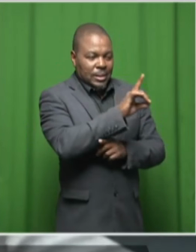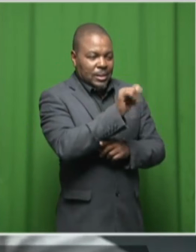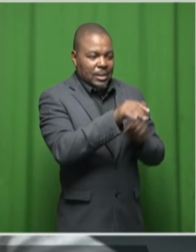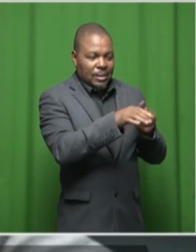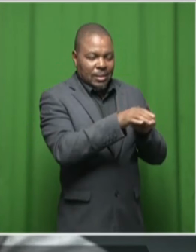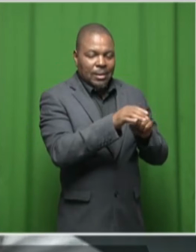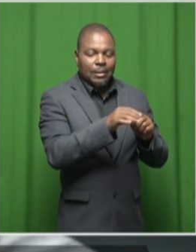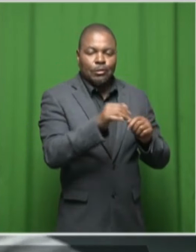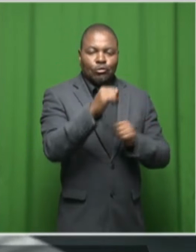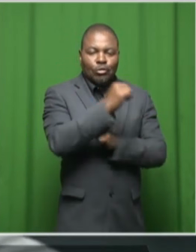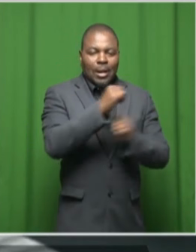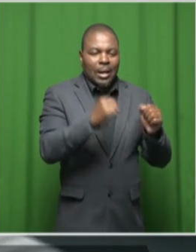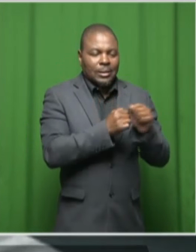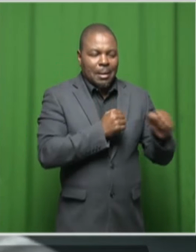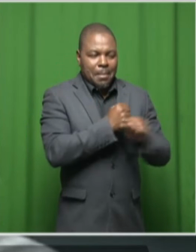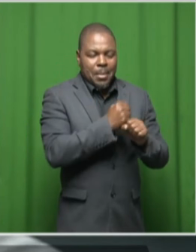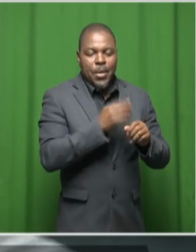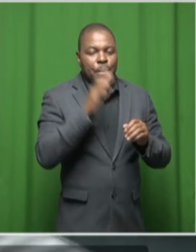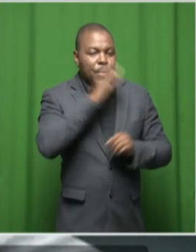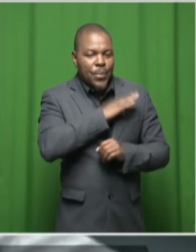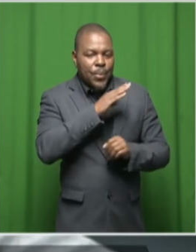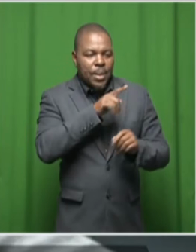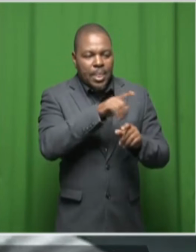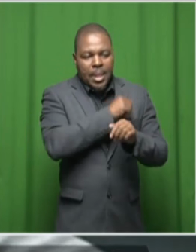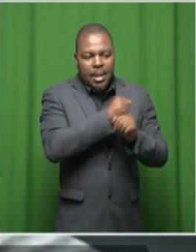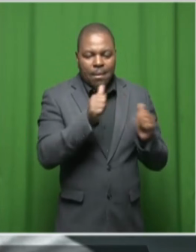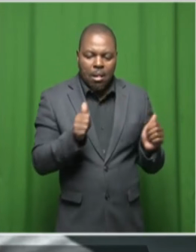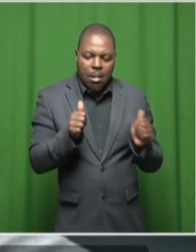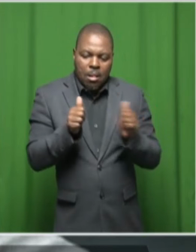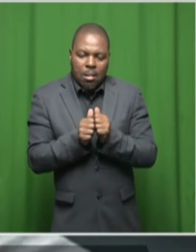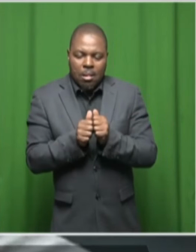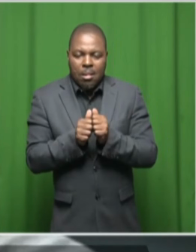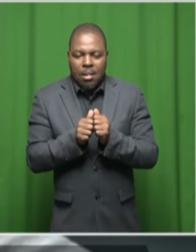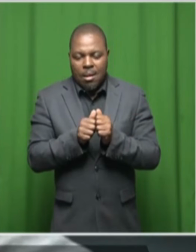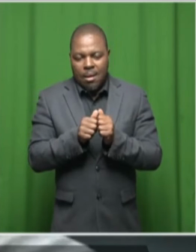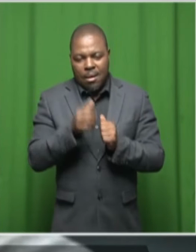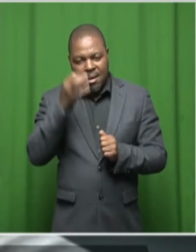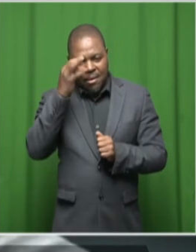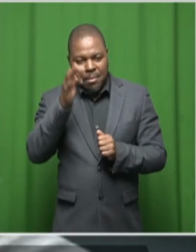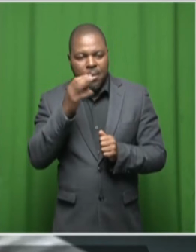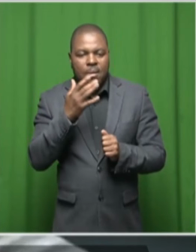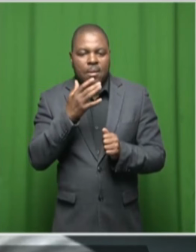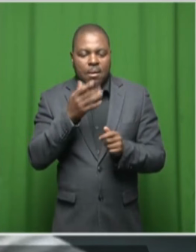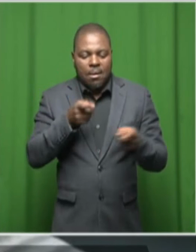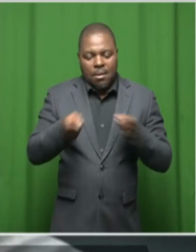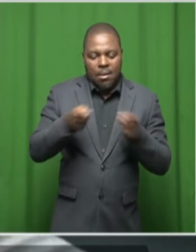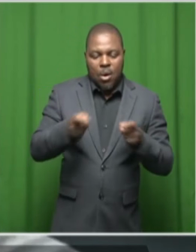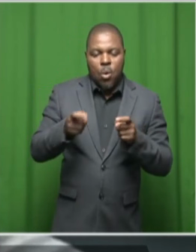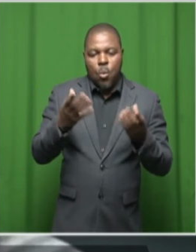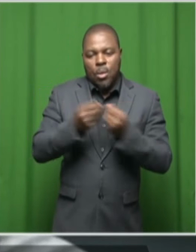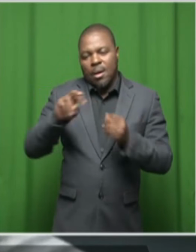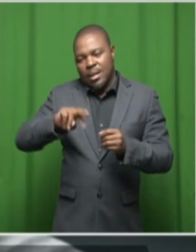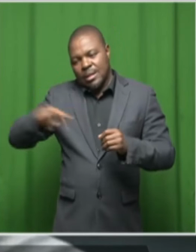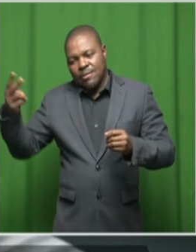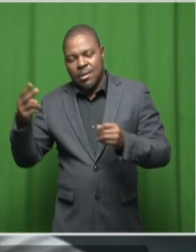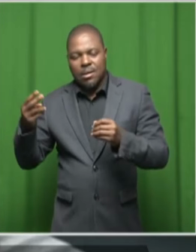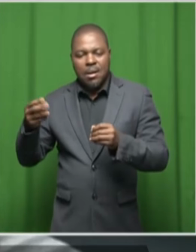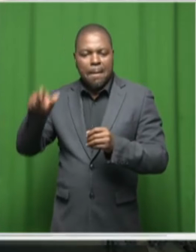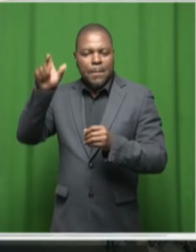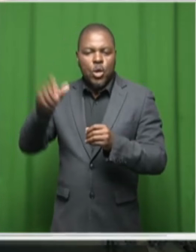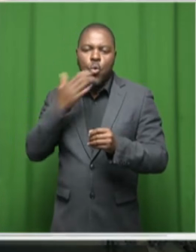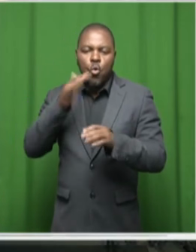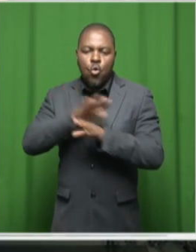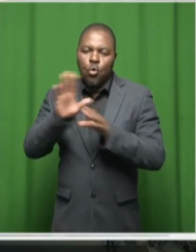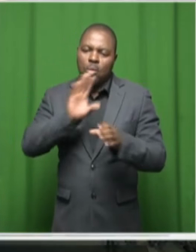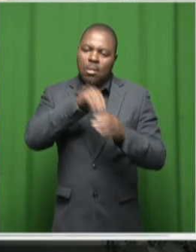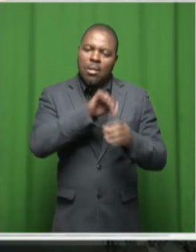similar structure and hasn't had to co-govern with somebody who is not a member of their political party in their cabinet.